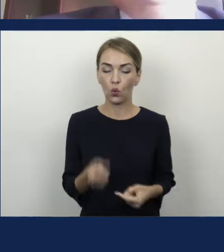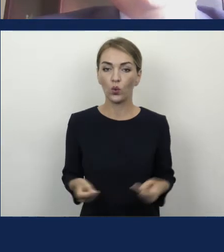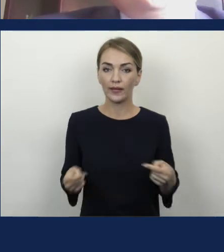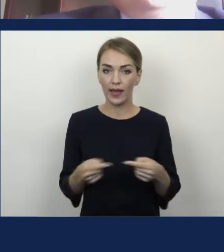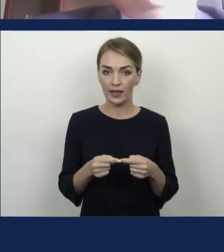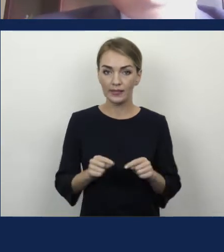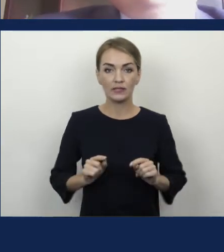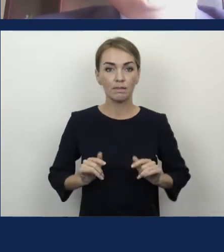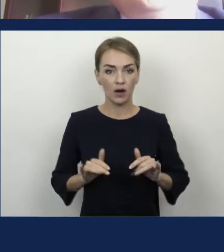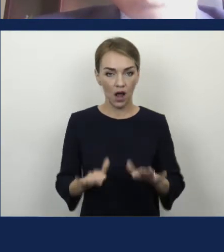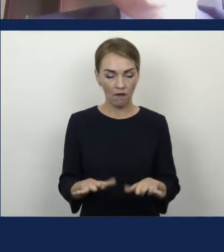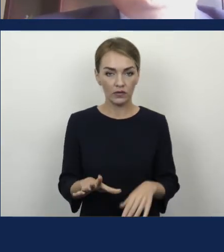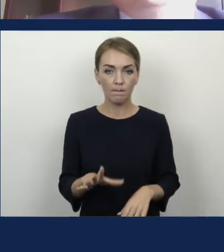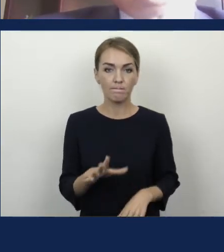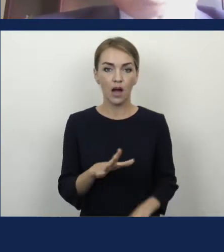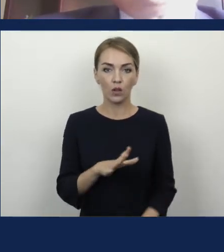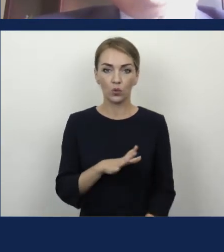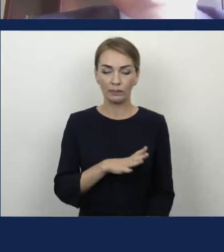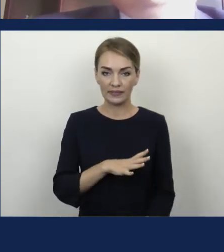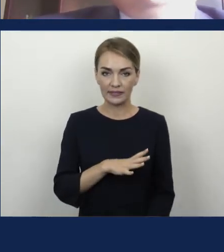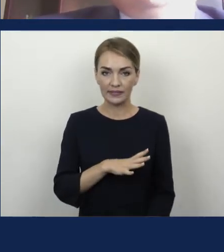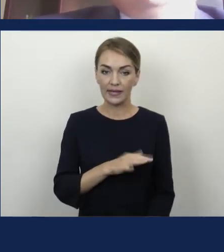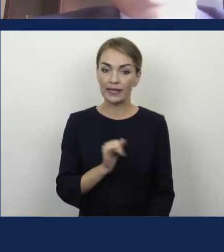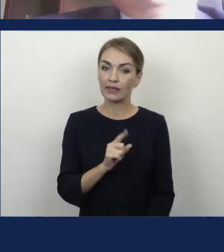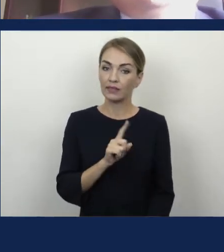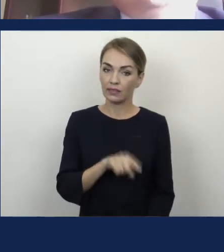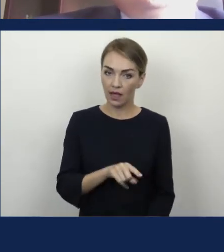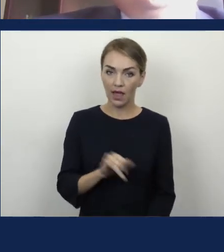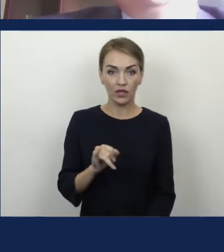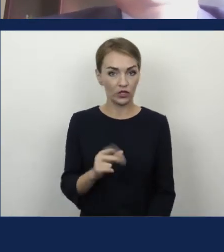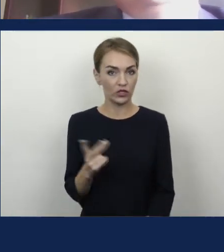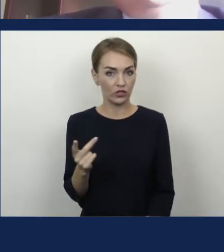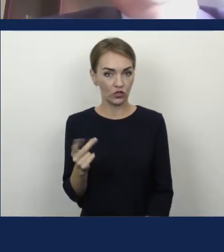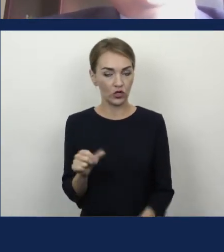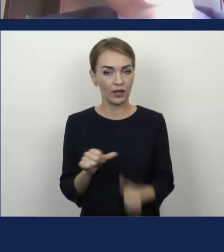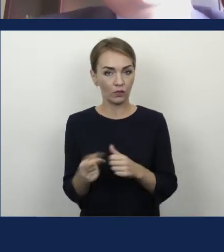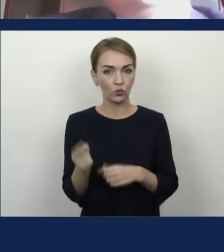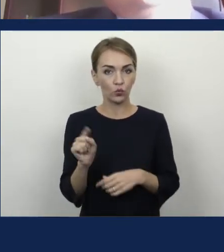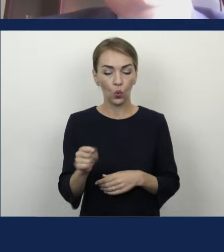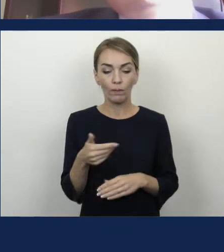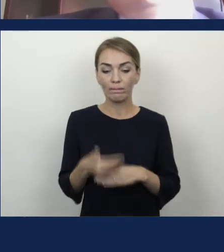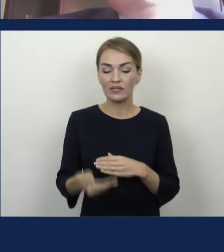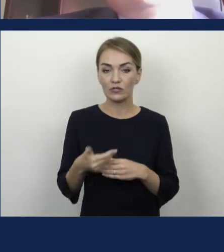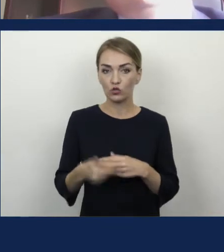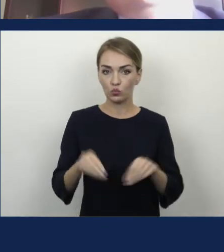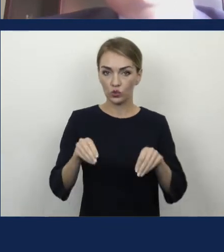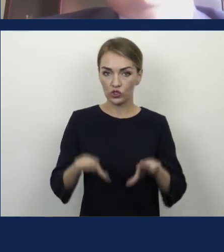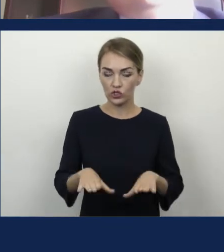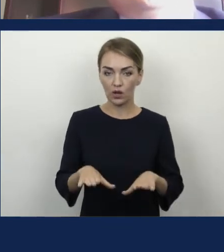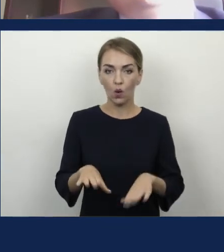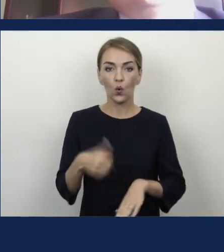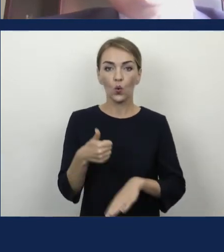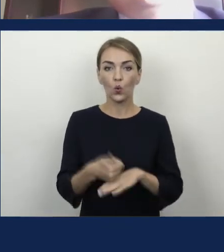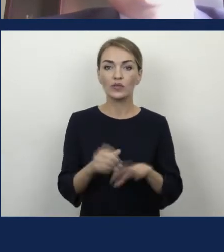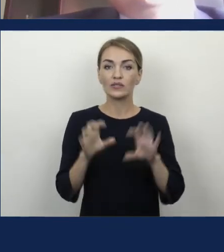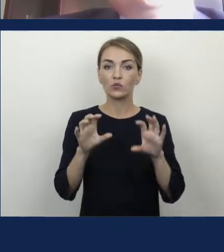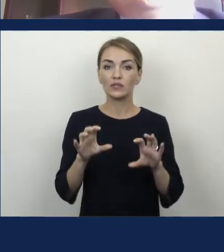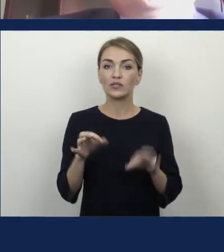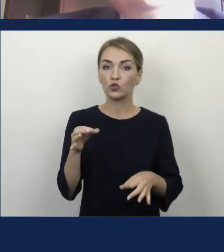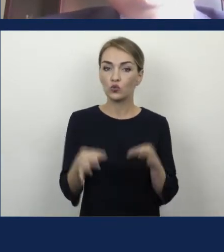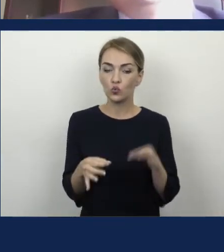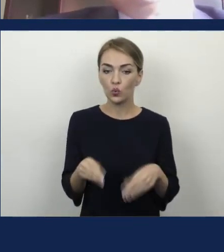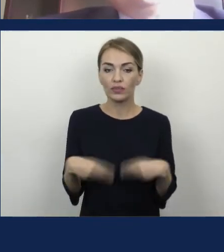the particular case. Furthermore, in a later ruling, the Constitutional Court provided